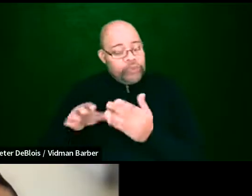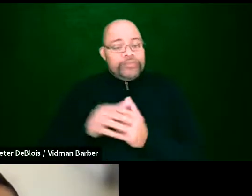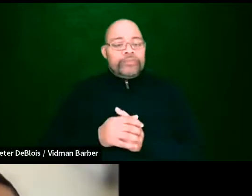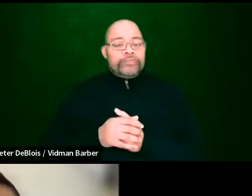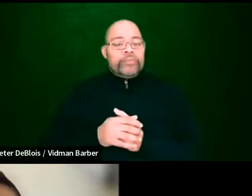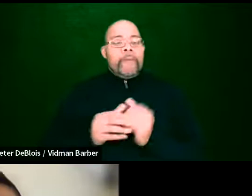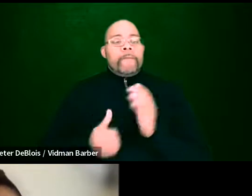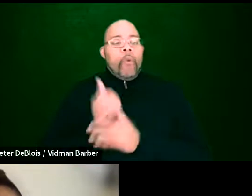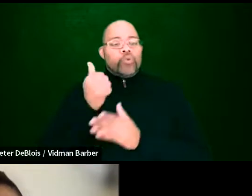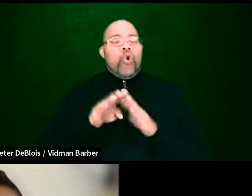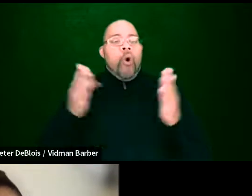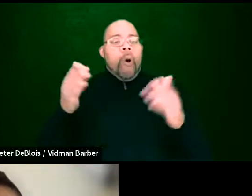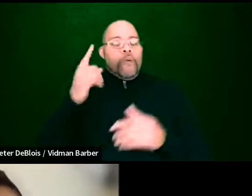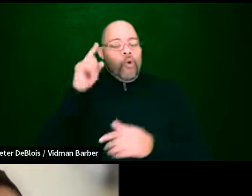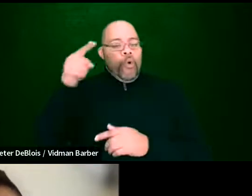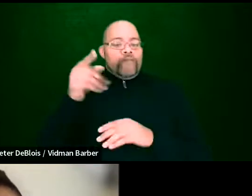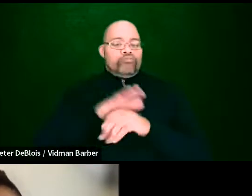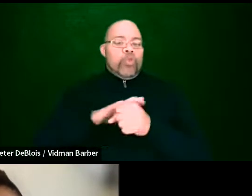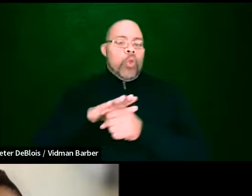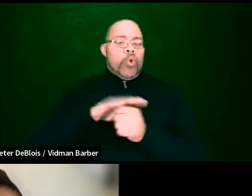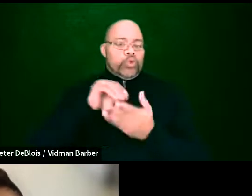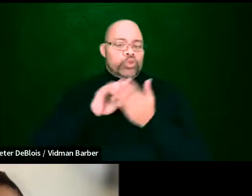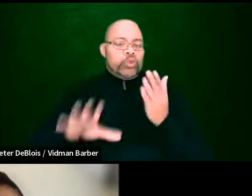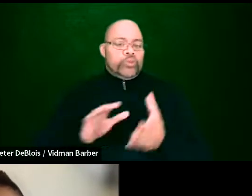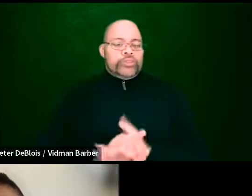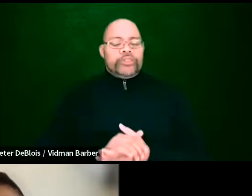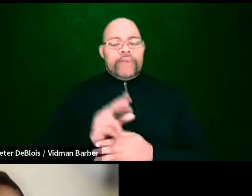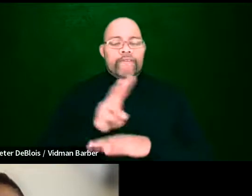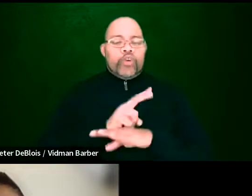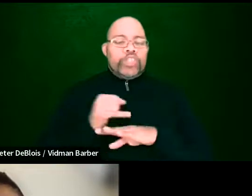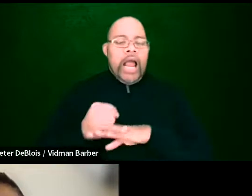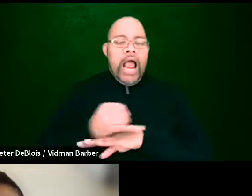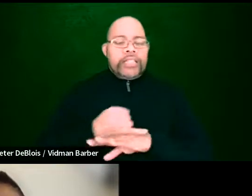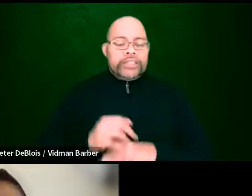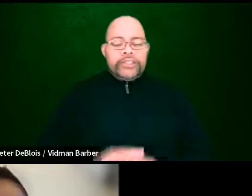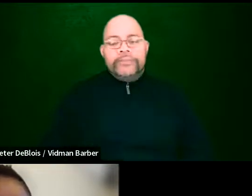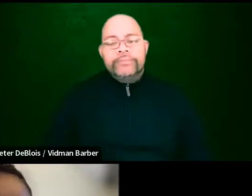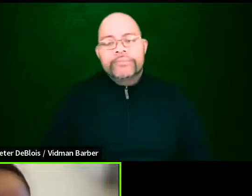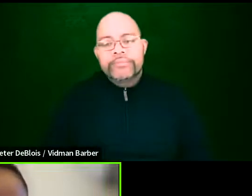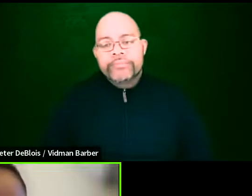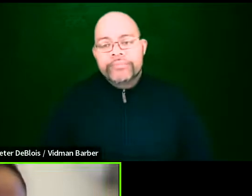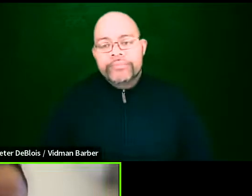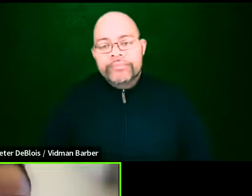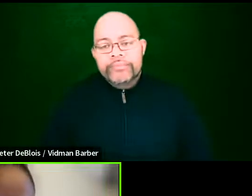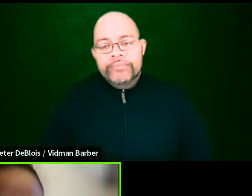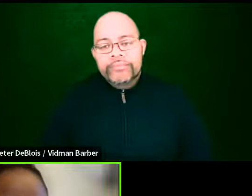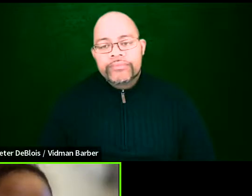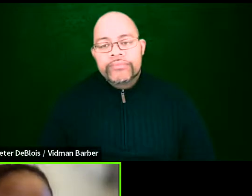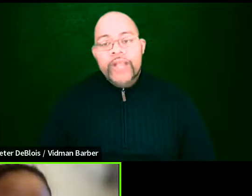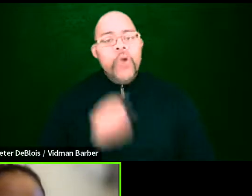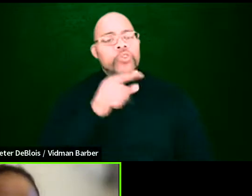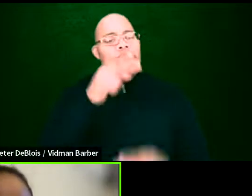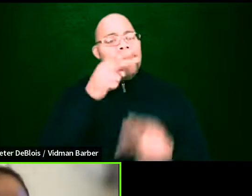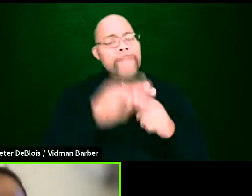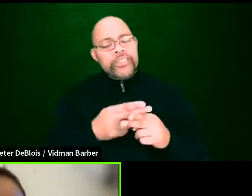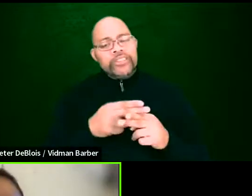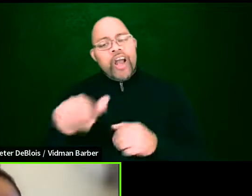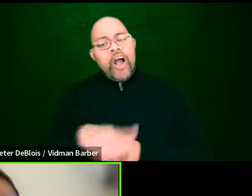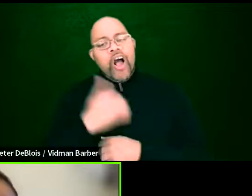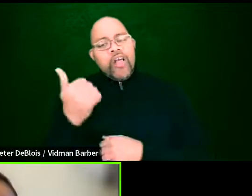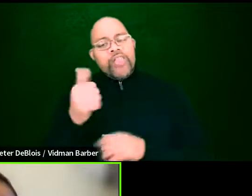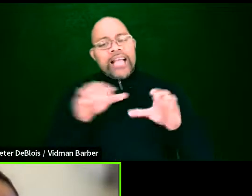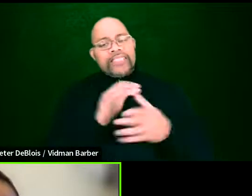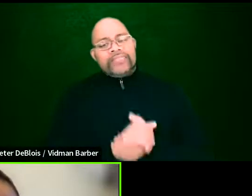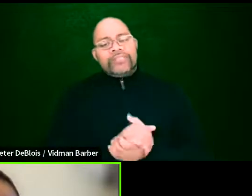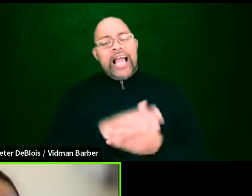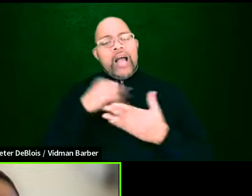mostly open just to Virgin Islanders. Yeah, I was curious. You'd mentioned, other activities